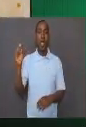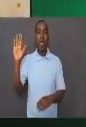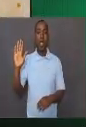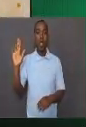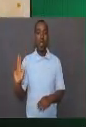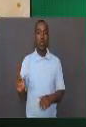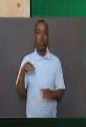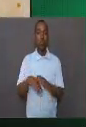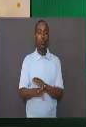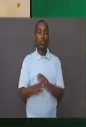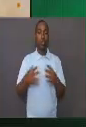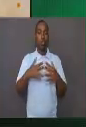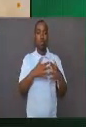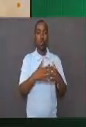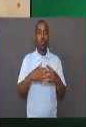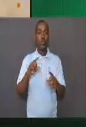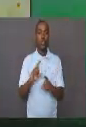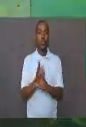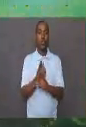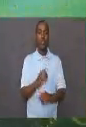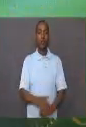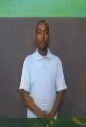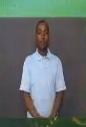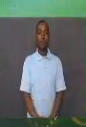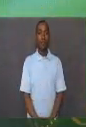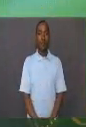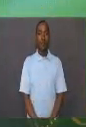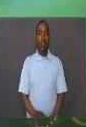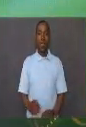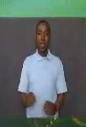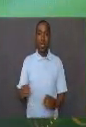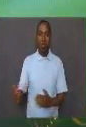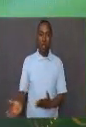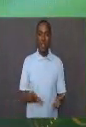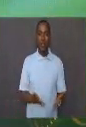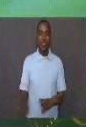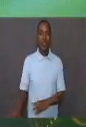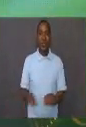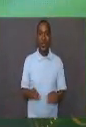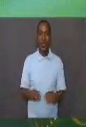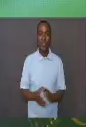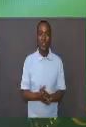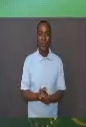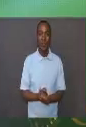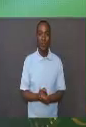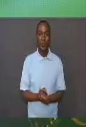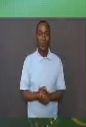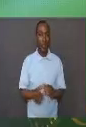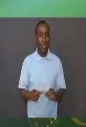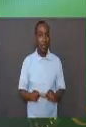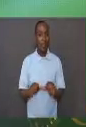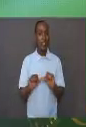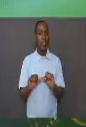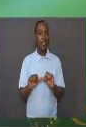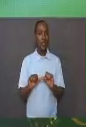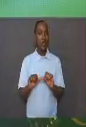of colonies will have different colors and textures. Welcome back, students. The next